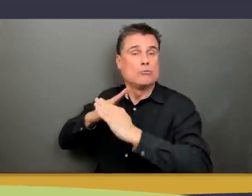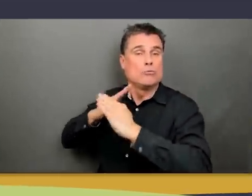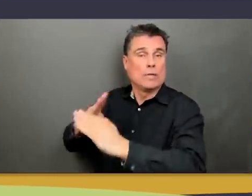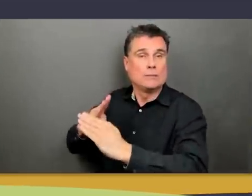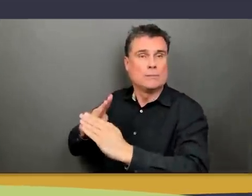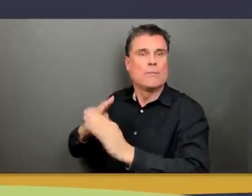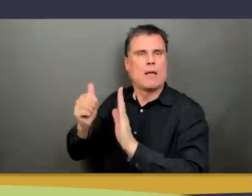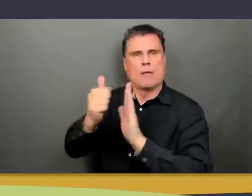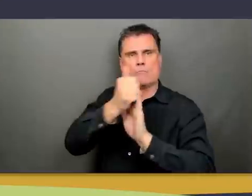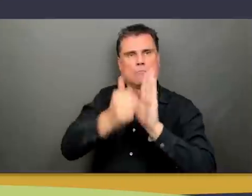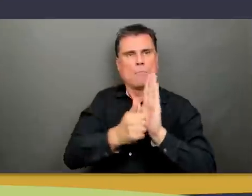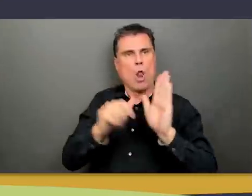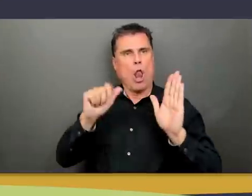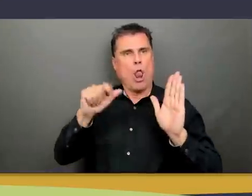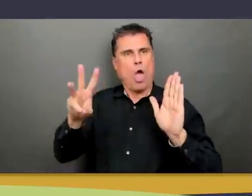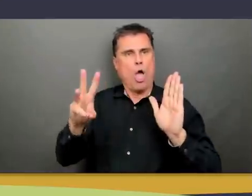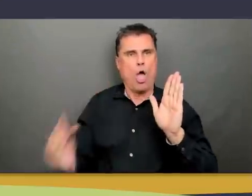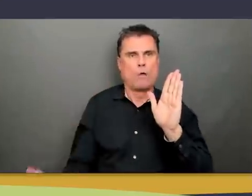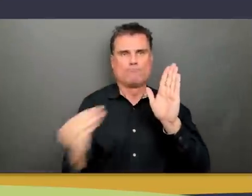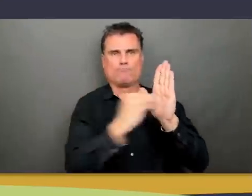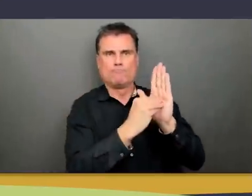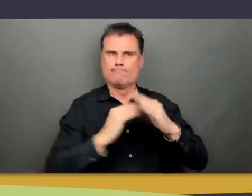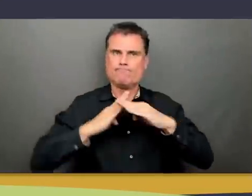campaign as part of recent